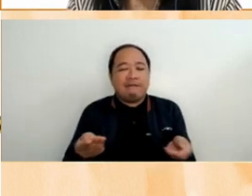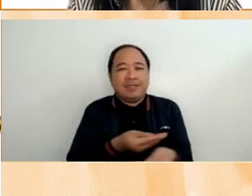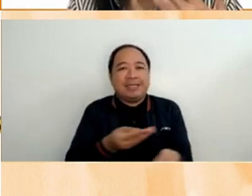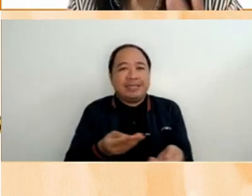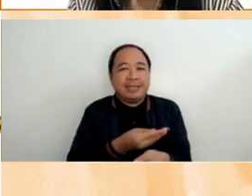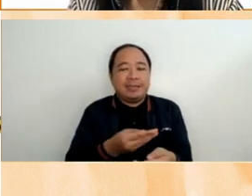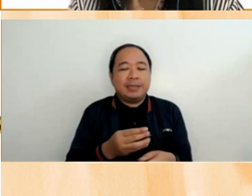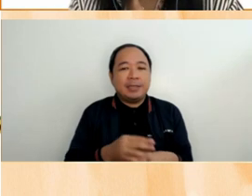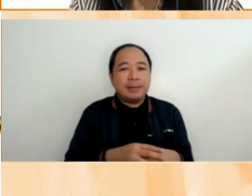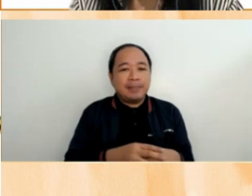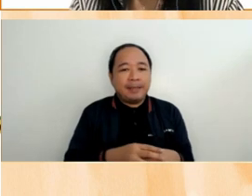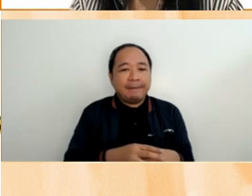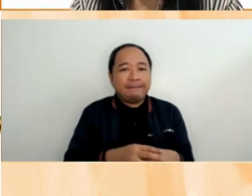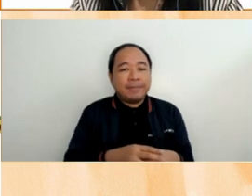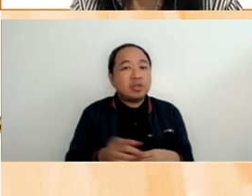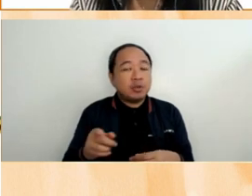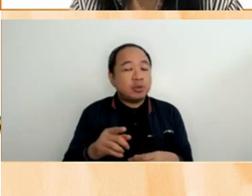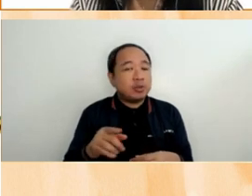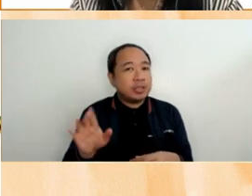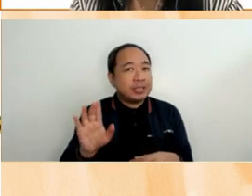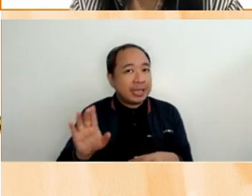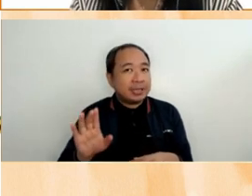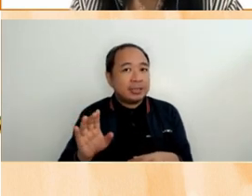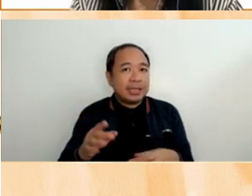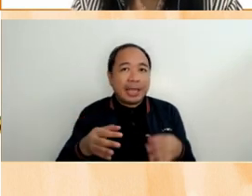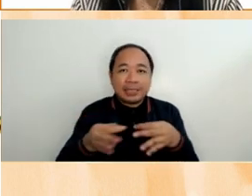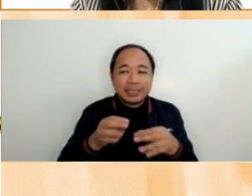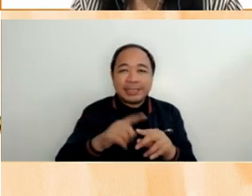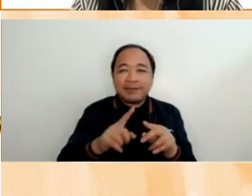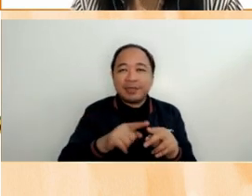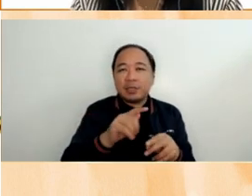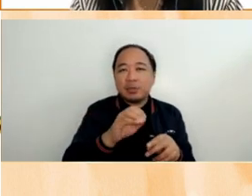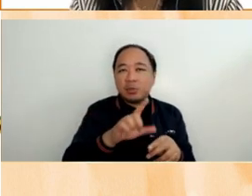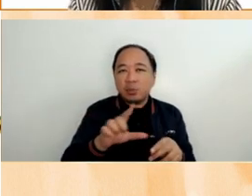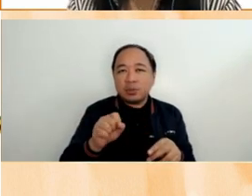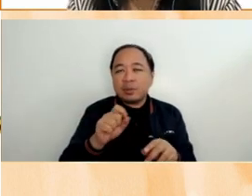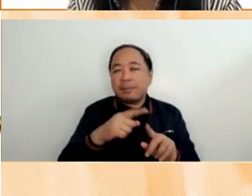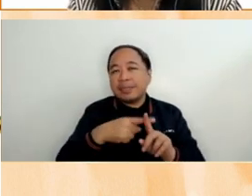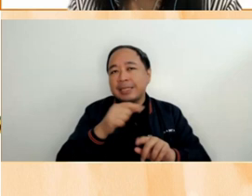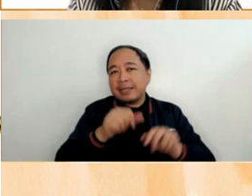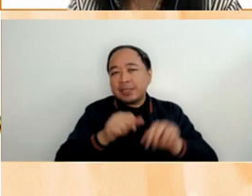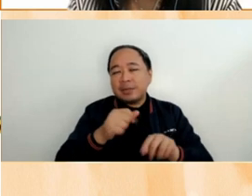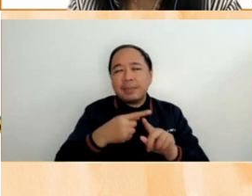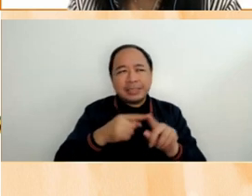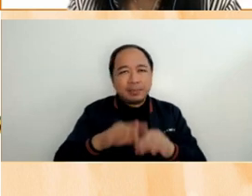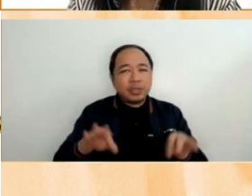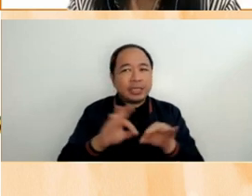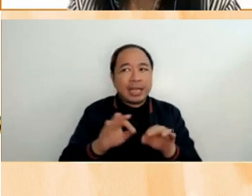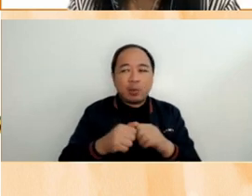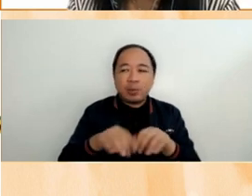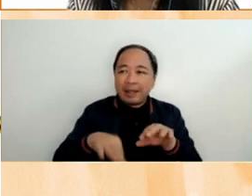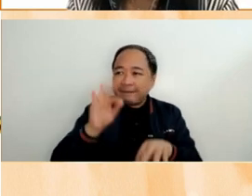referrals. So Dr. De Guzman extensively discussed these tools and assessments, as well as the importance of